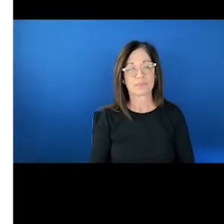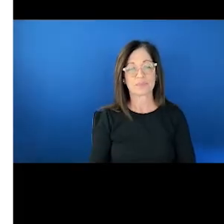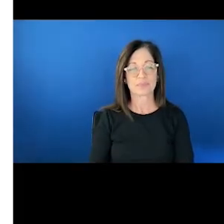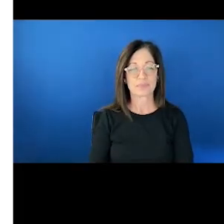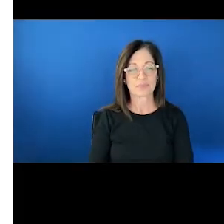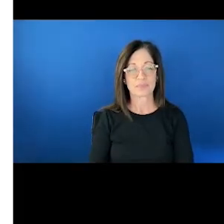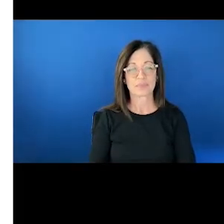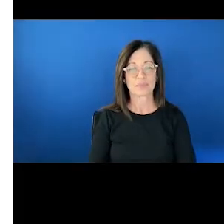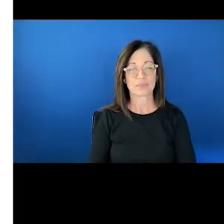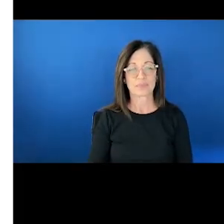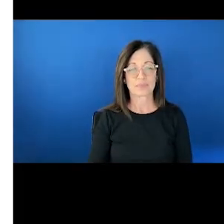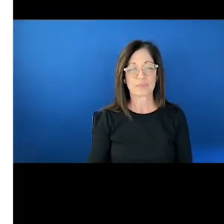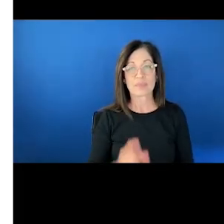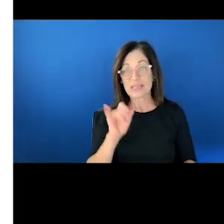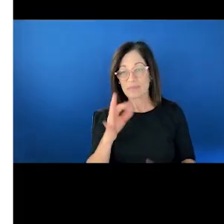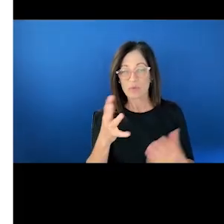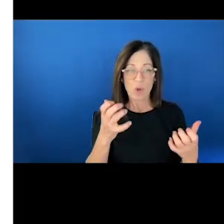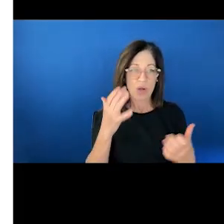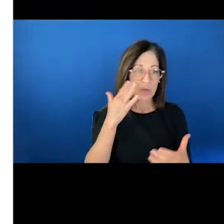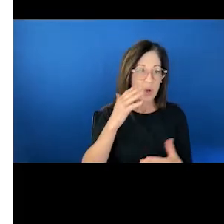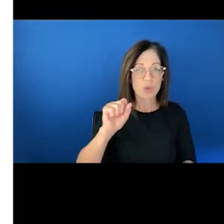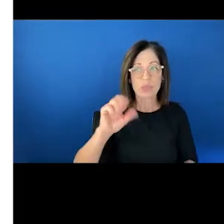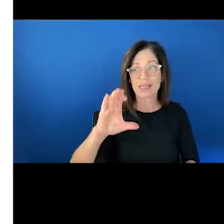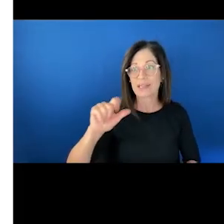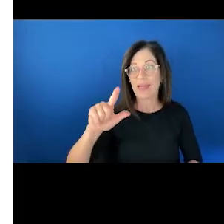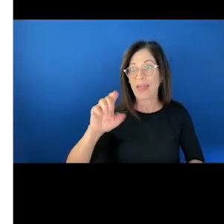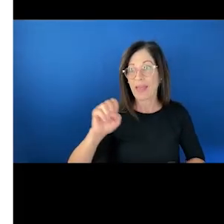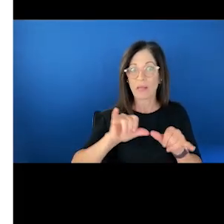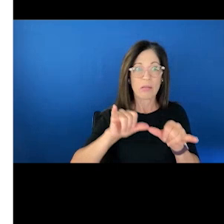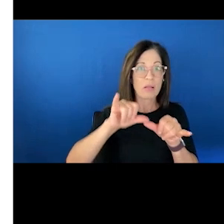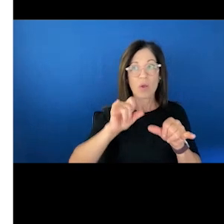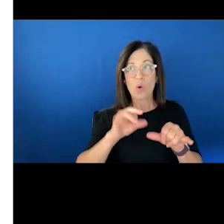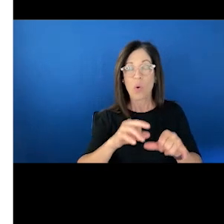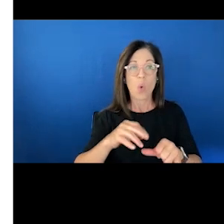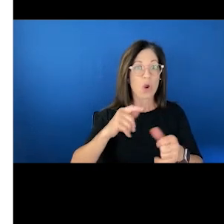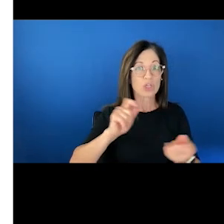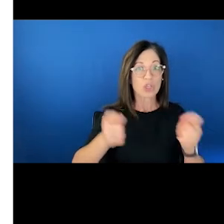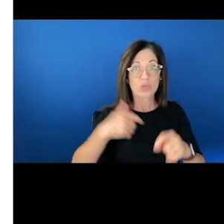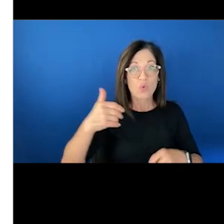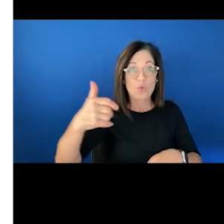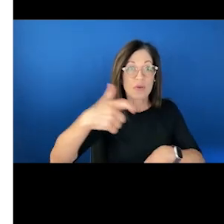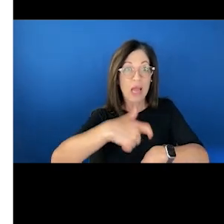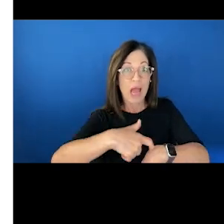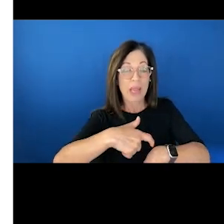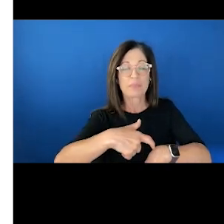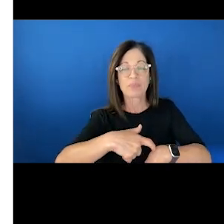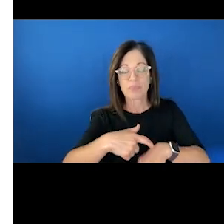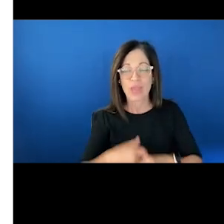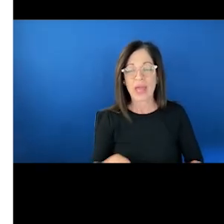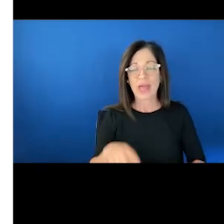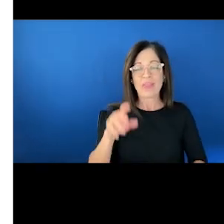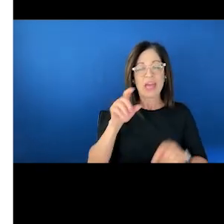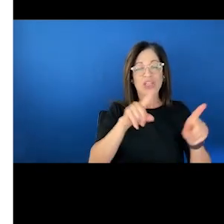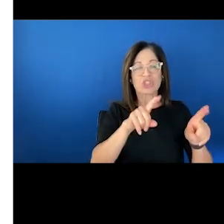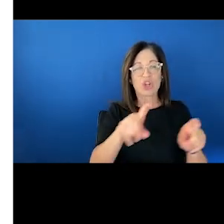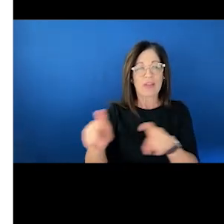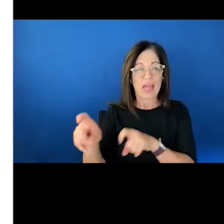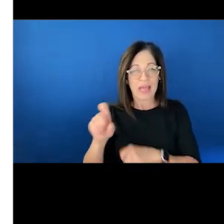If you're looking at scale or change over time, surveys or administrative data can be more appropriate.